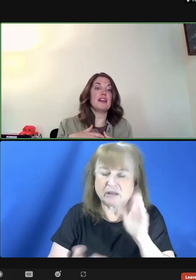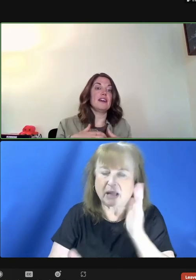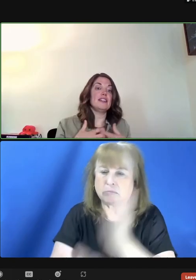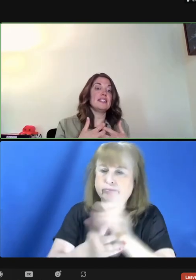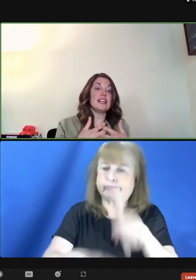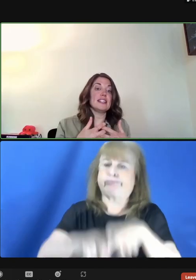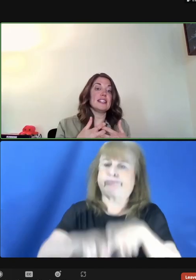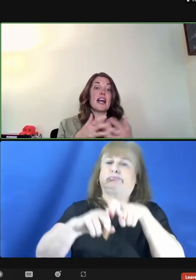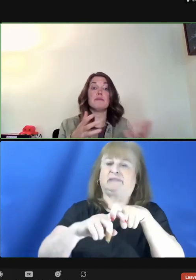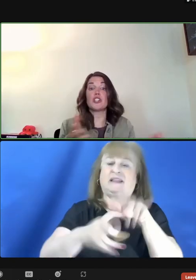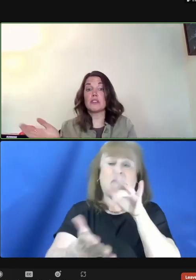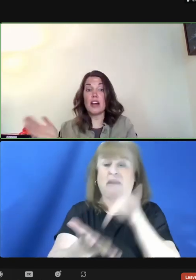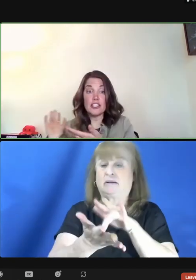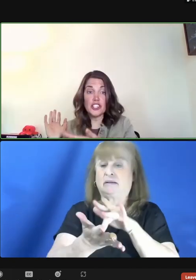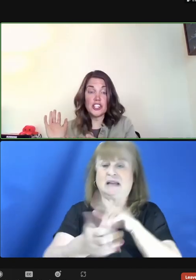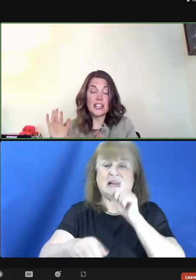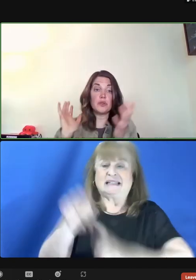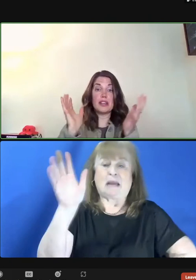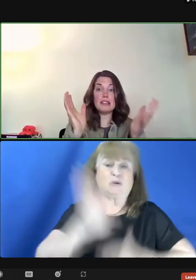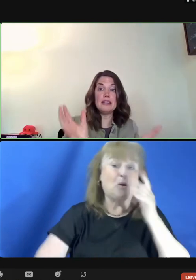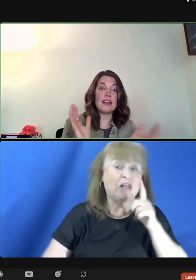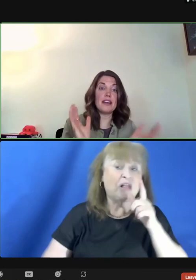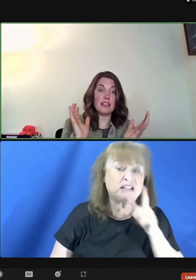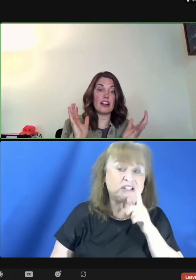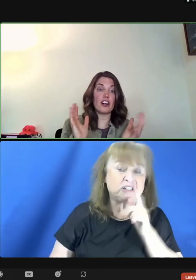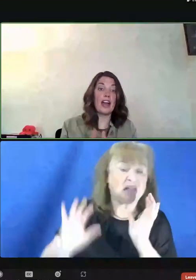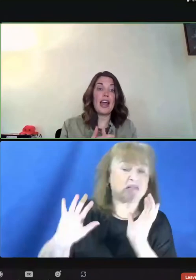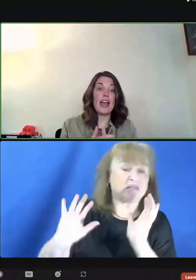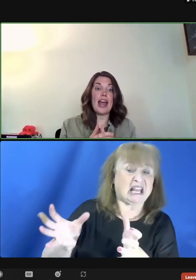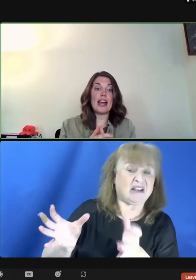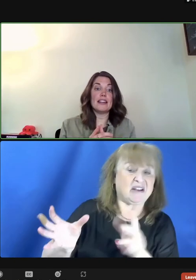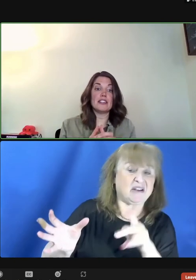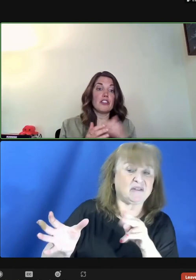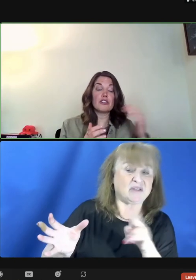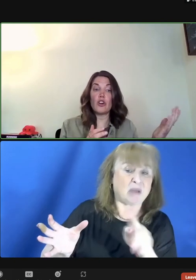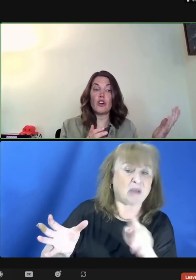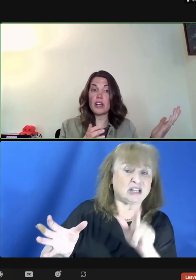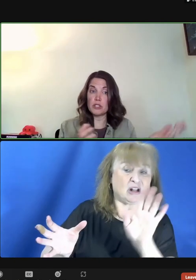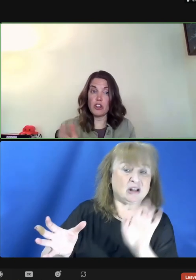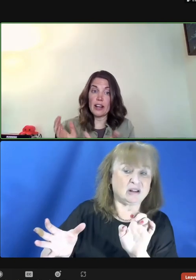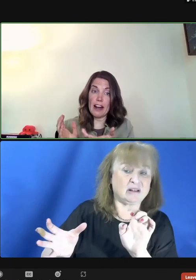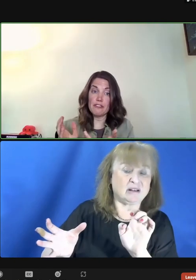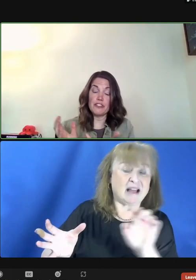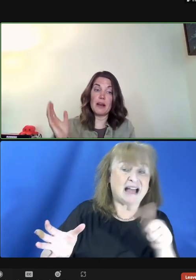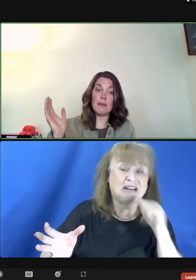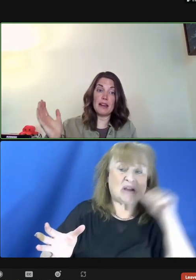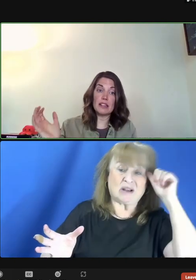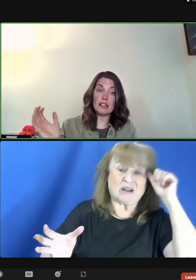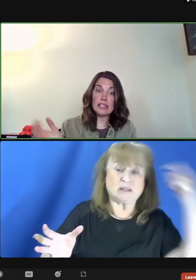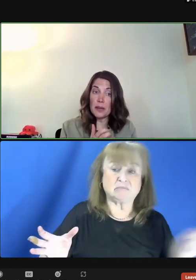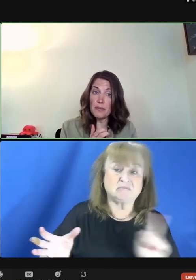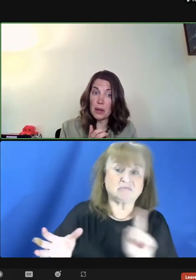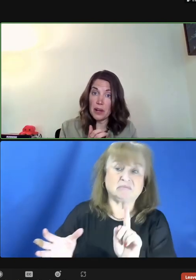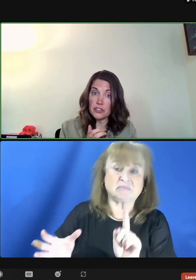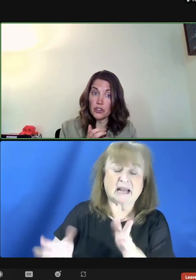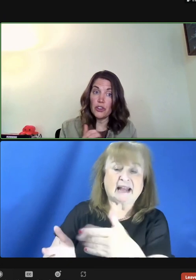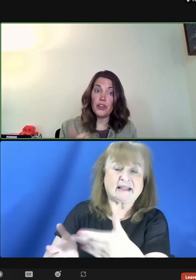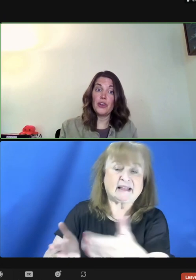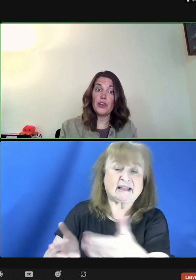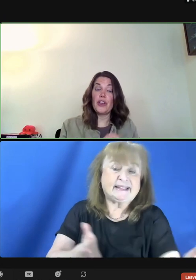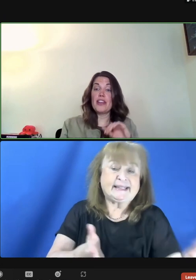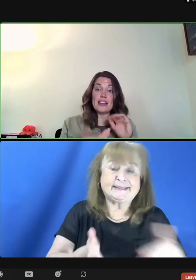that because it's time to go to lunch, and so they leave that there, and another adult comes along after them and cleans up